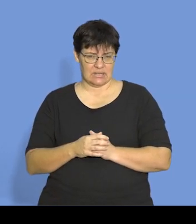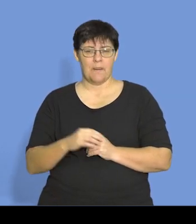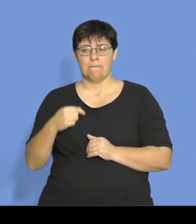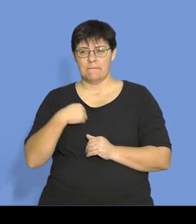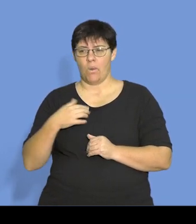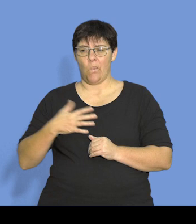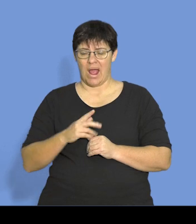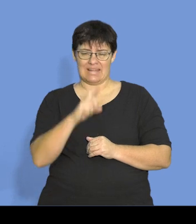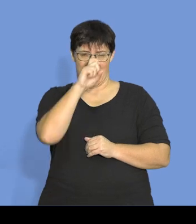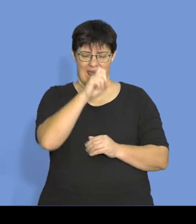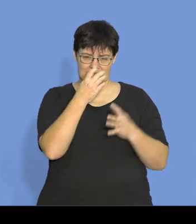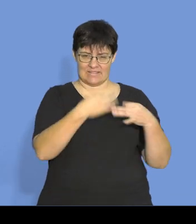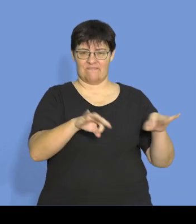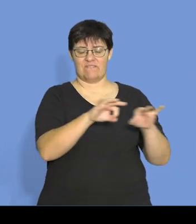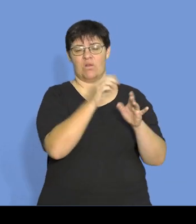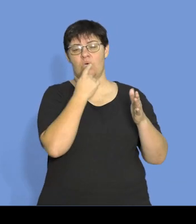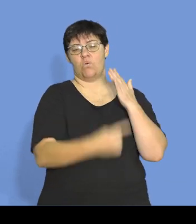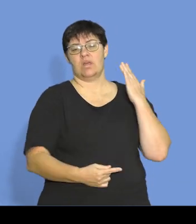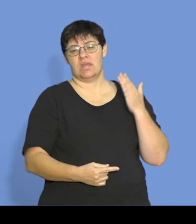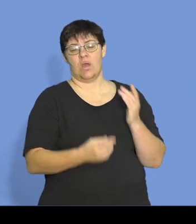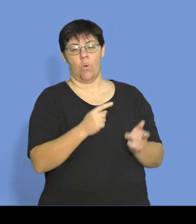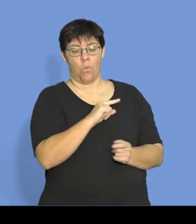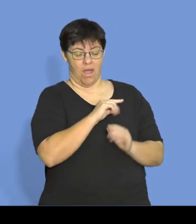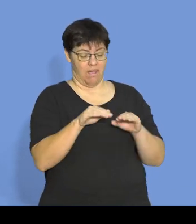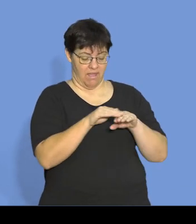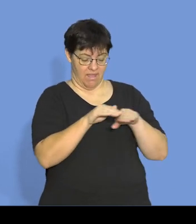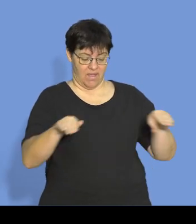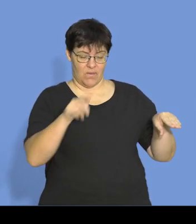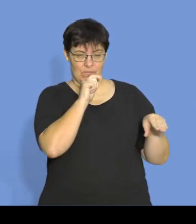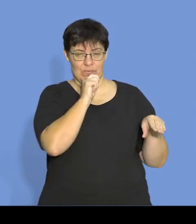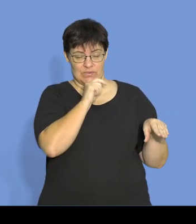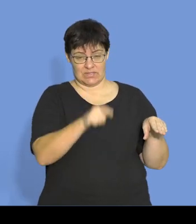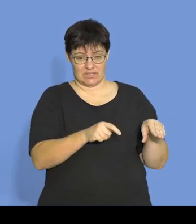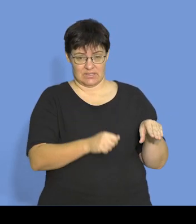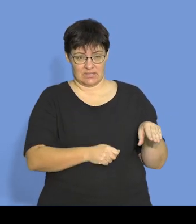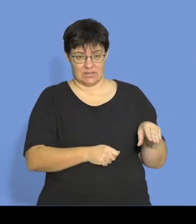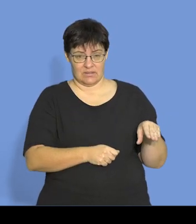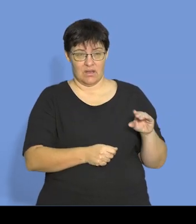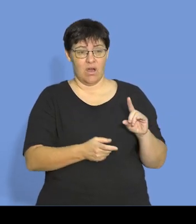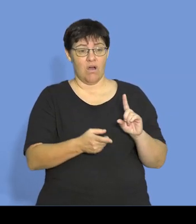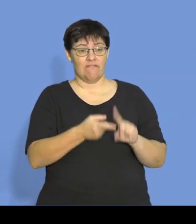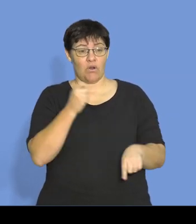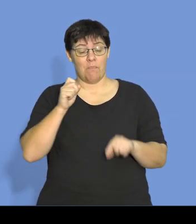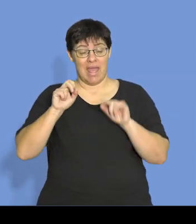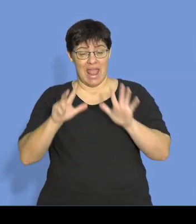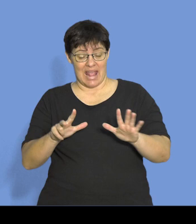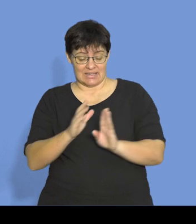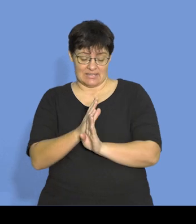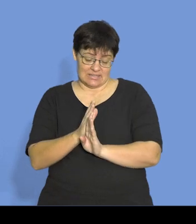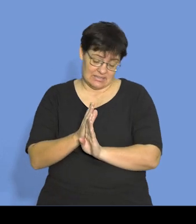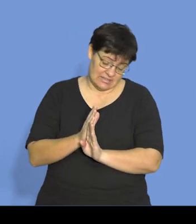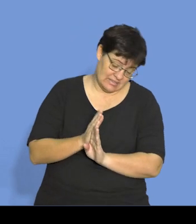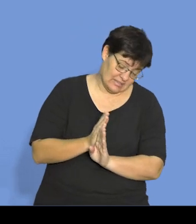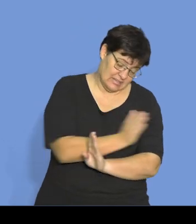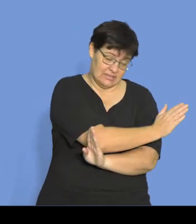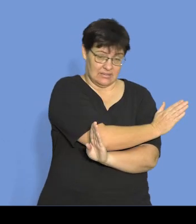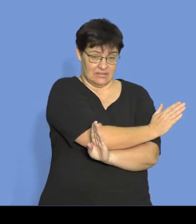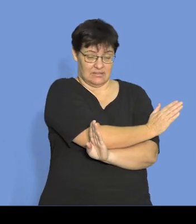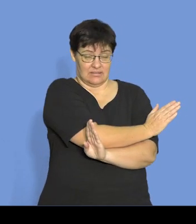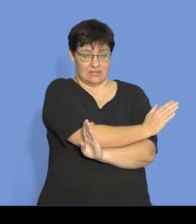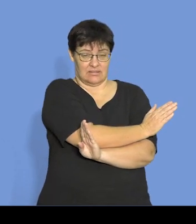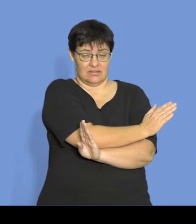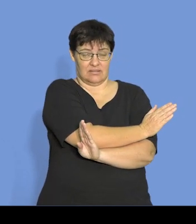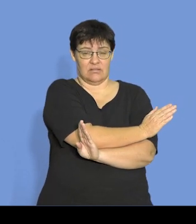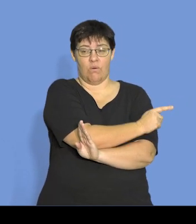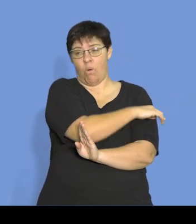only interested in the x value because we're using the horizontal axis. It means from 8